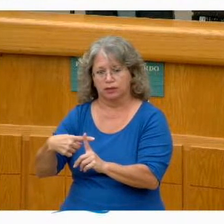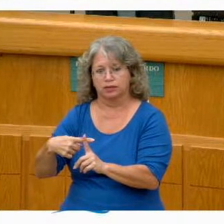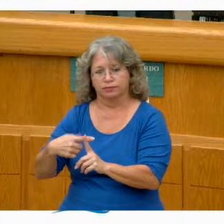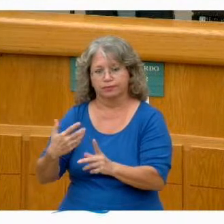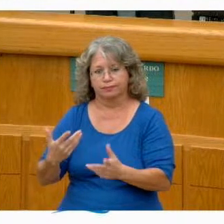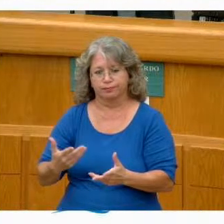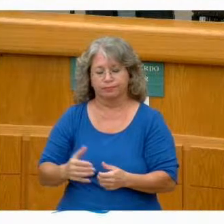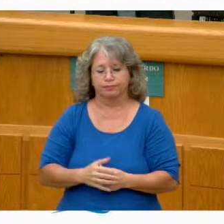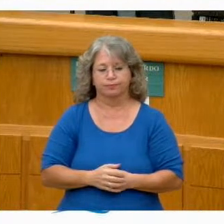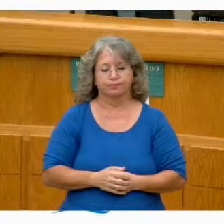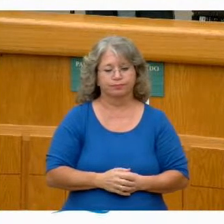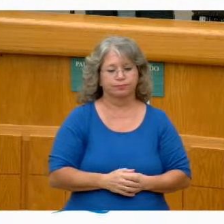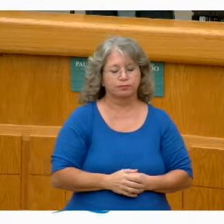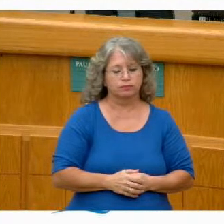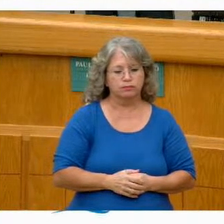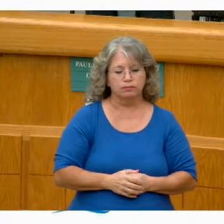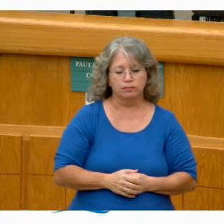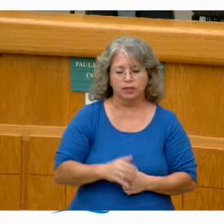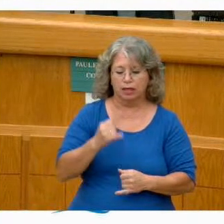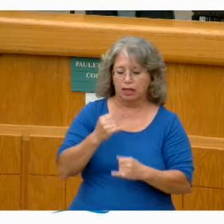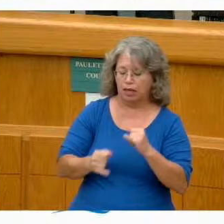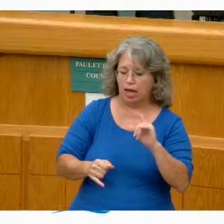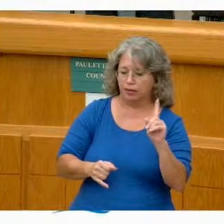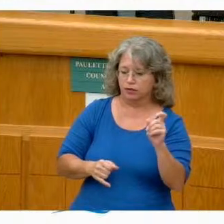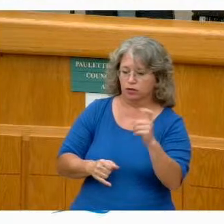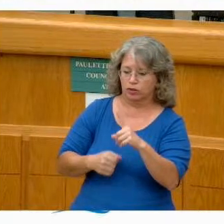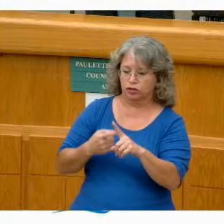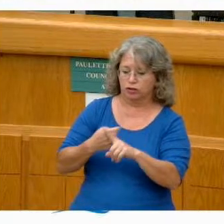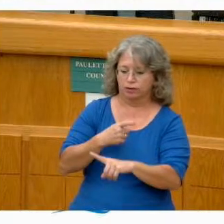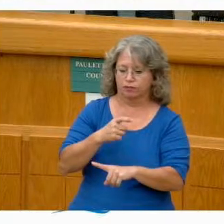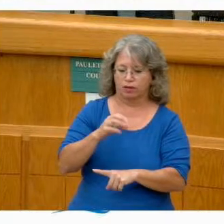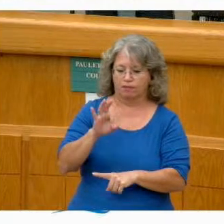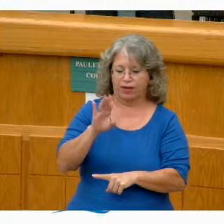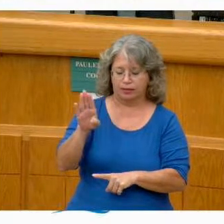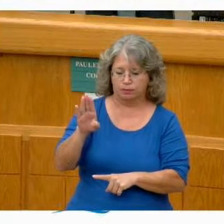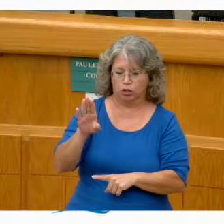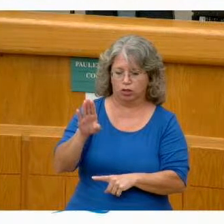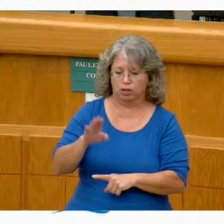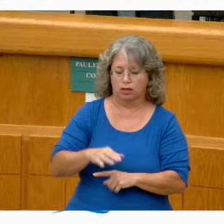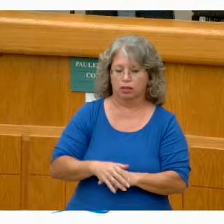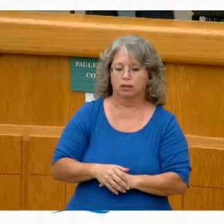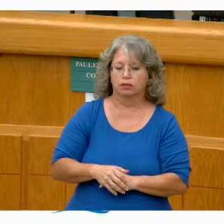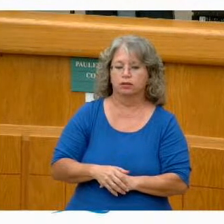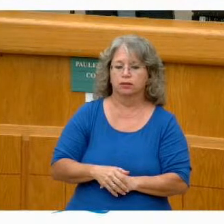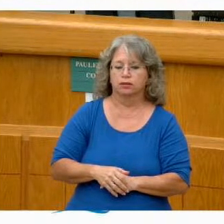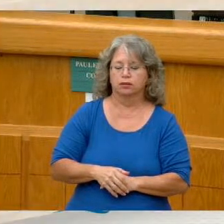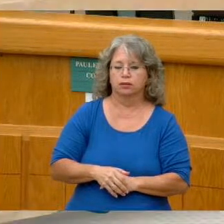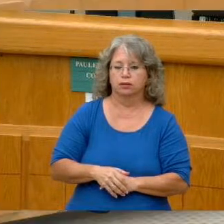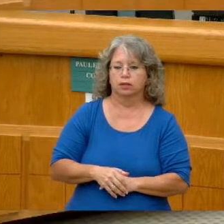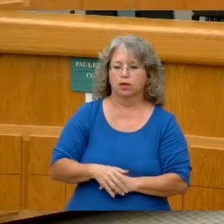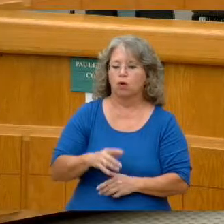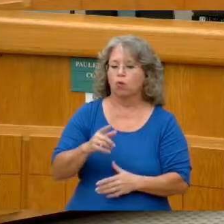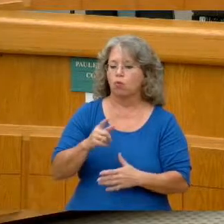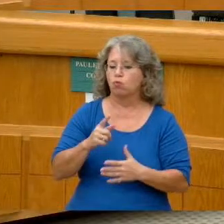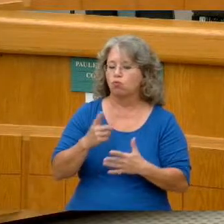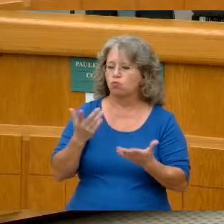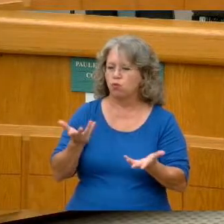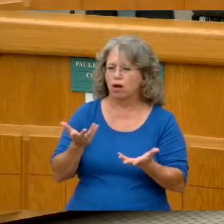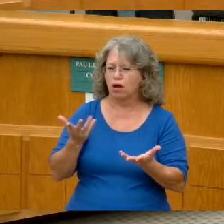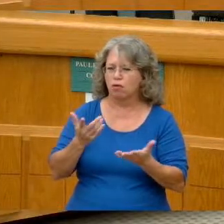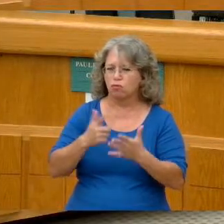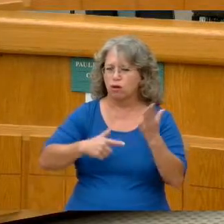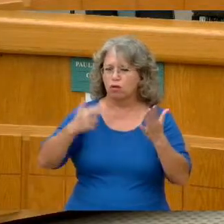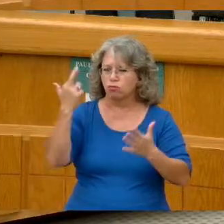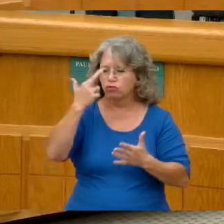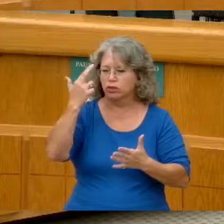Okay. Last one, maybe a net question as well. What are the reasons we have such